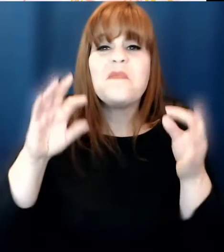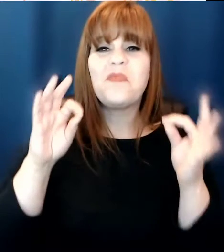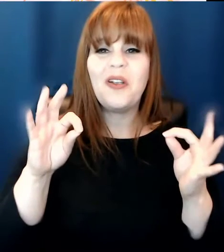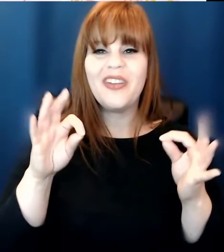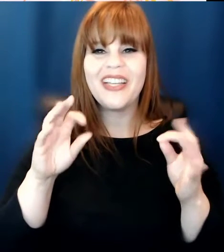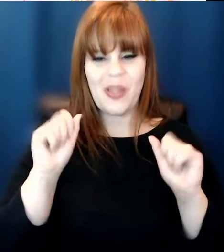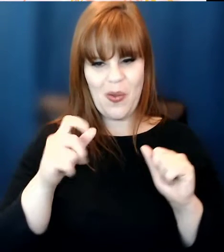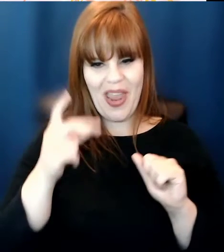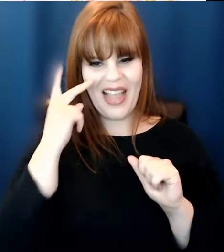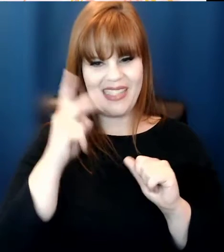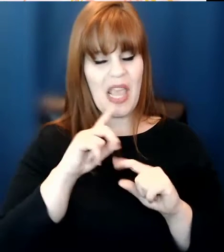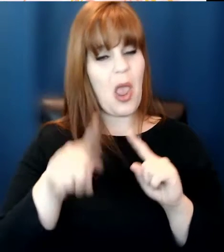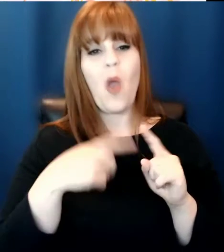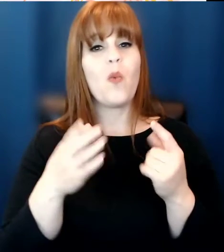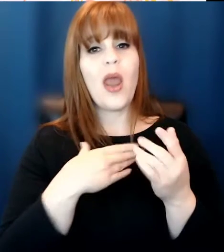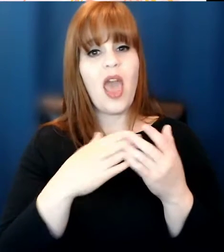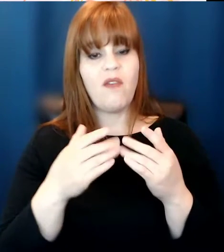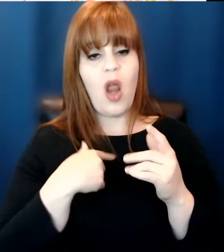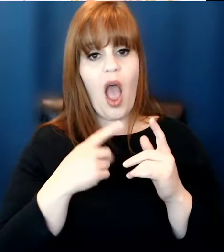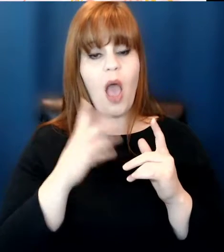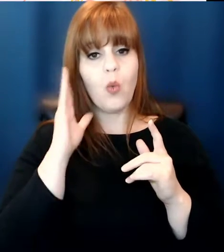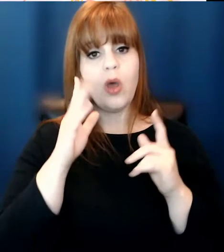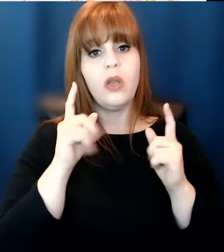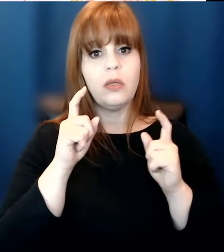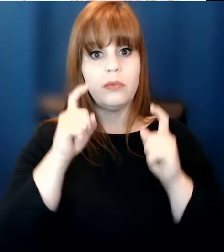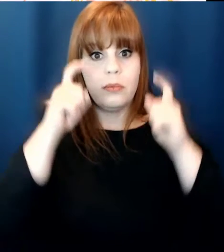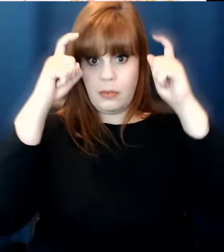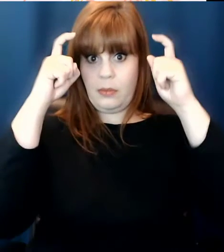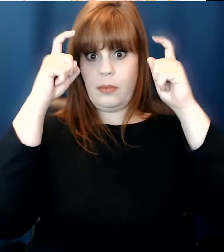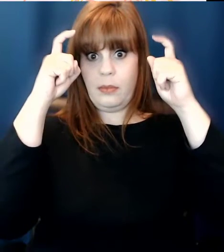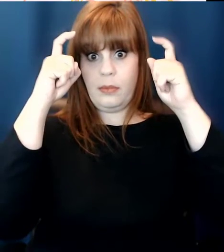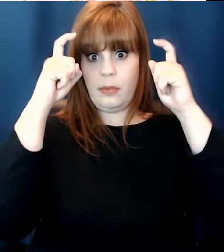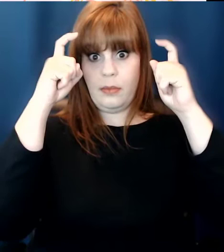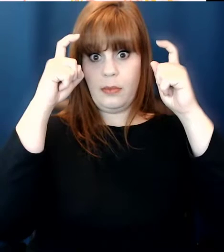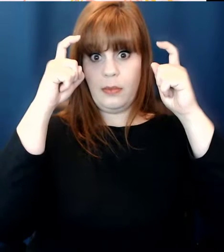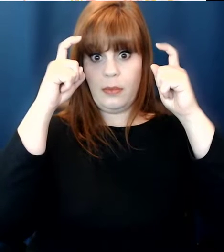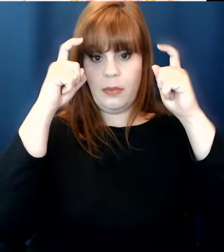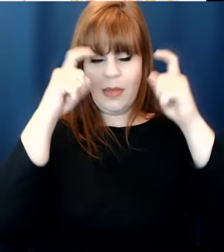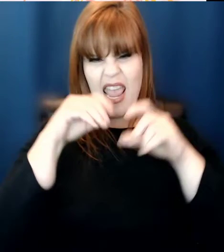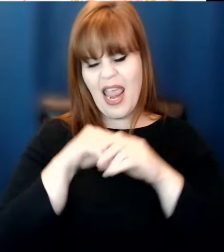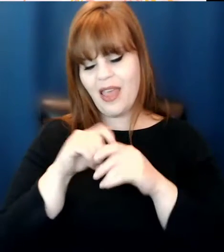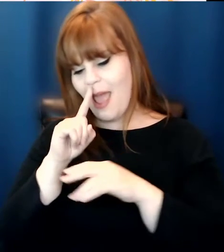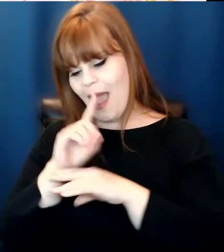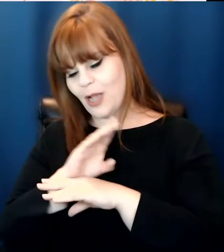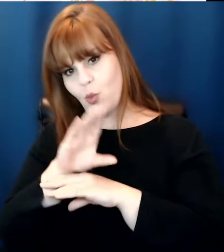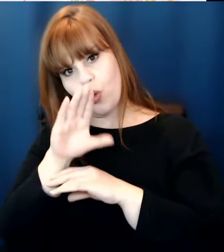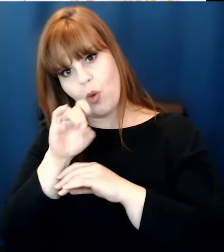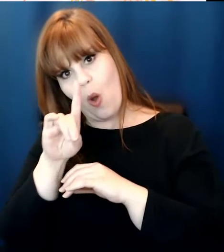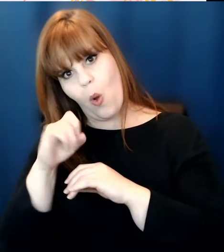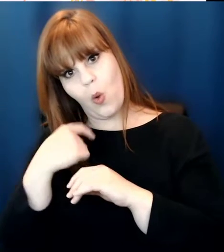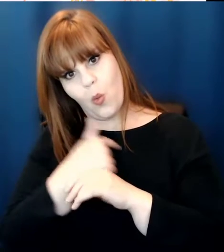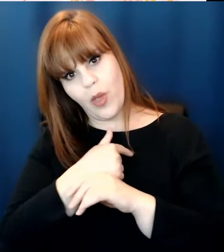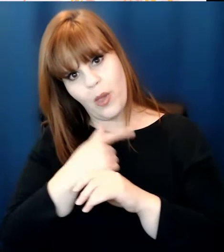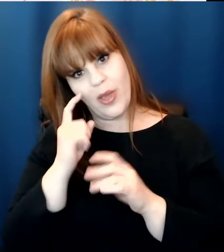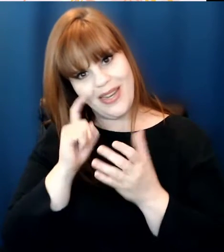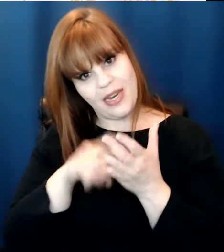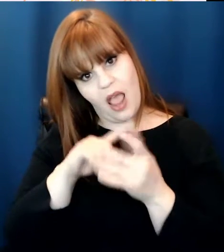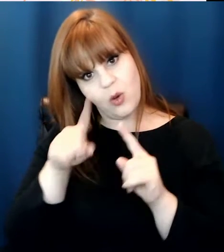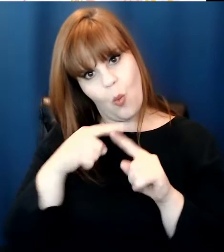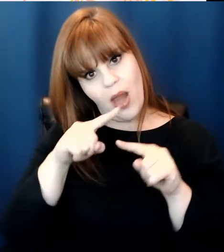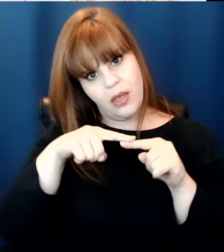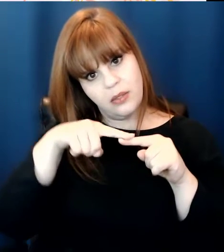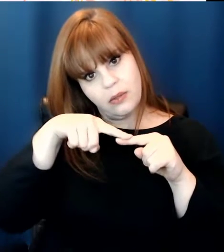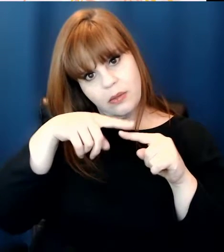Perfect. So you could see that whenever I was raising my eyebrows, basically, in the actual code, we were detecting when the spike